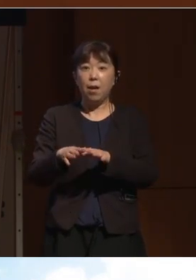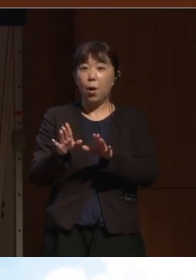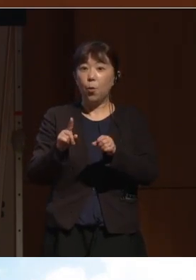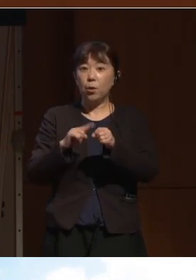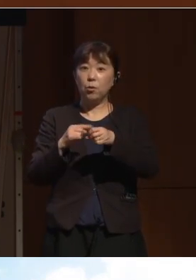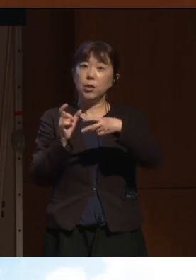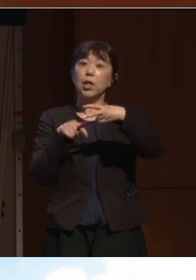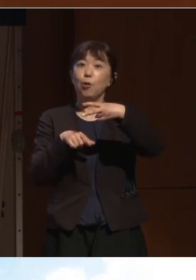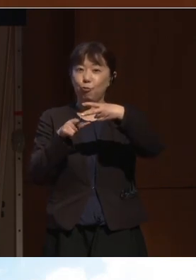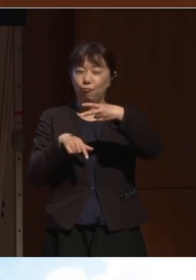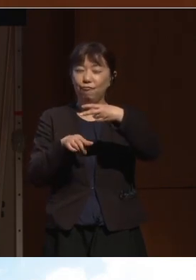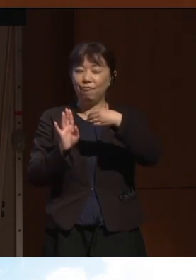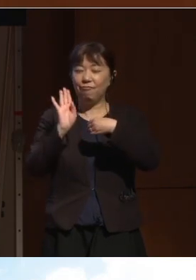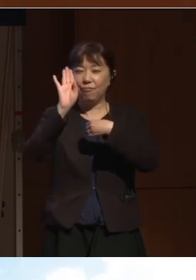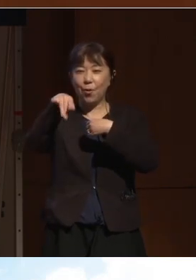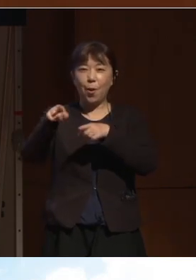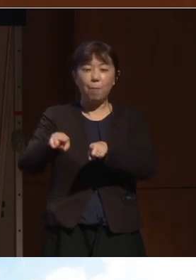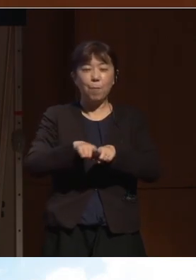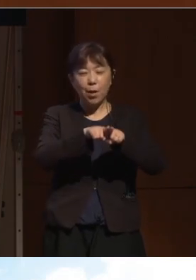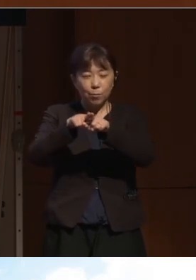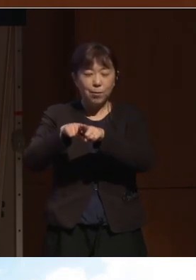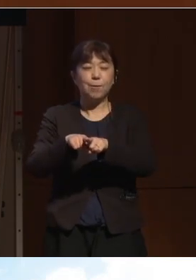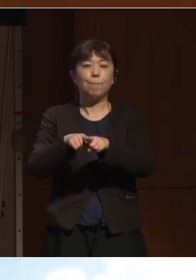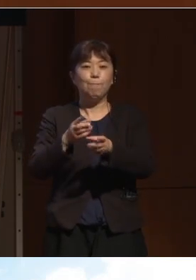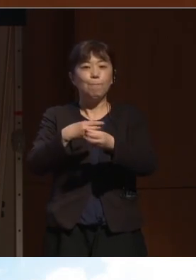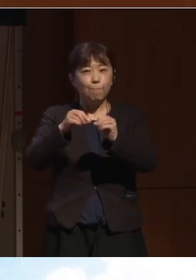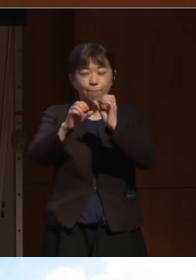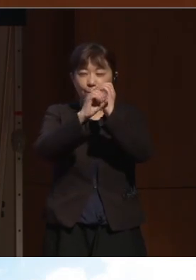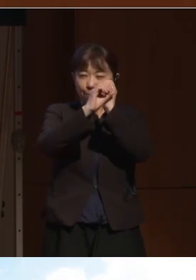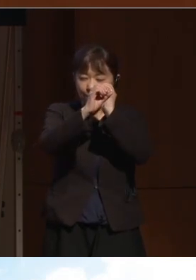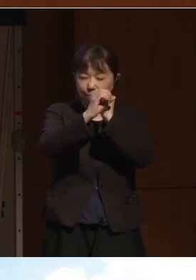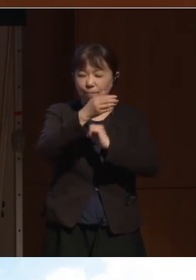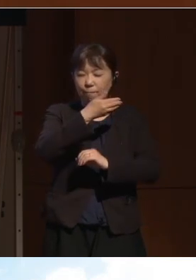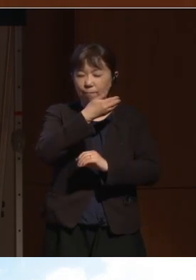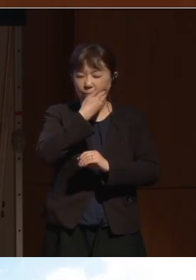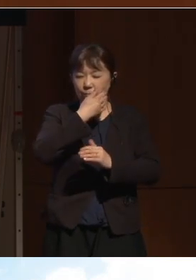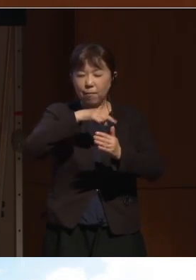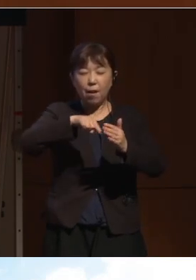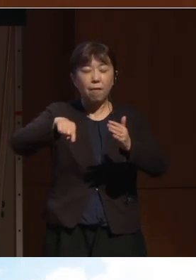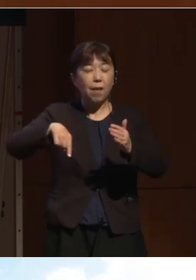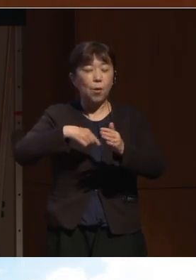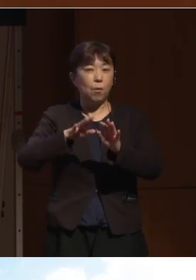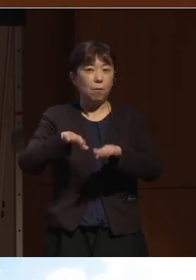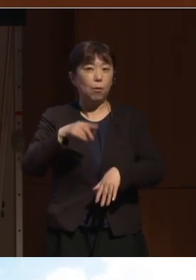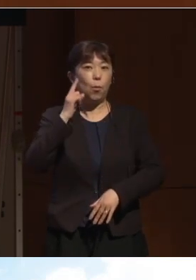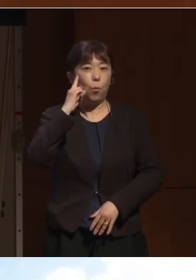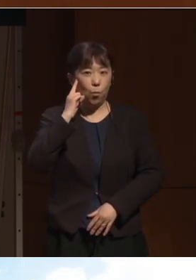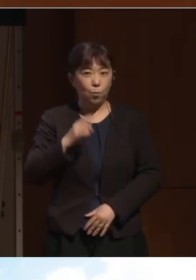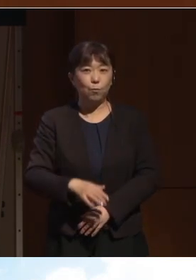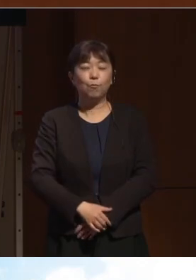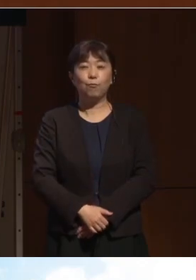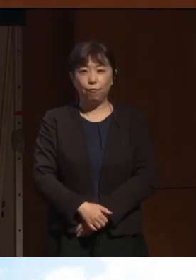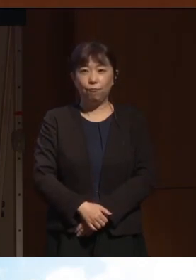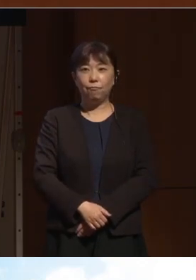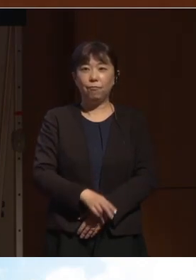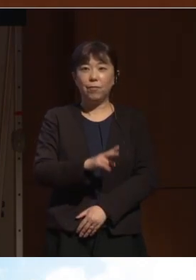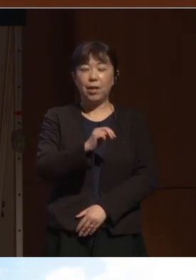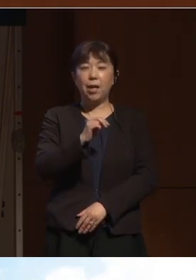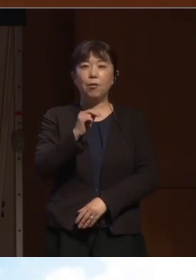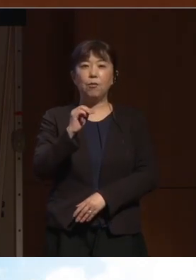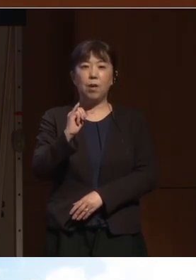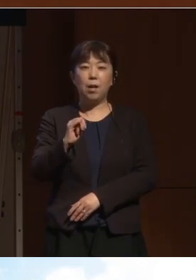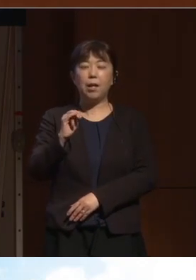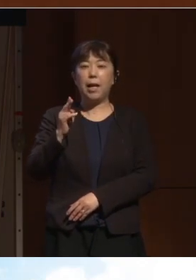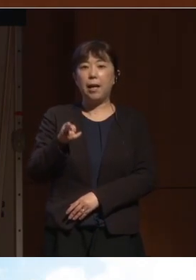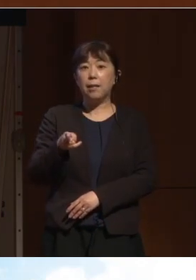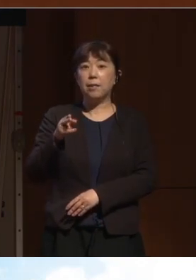And finally, the NIHR has again been named as a UK-based participating funding agency, that's with UKRI, Cancer